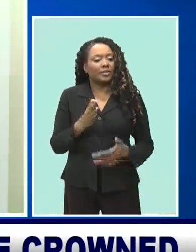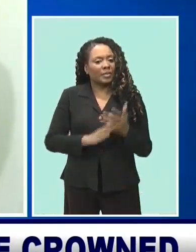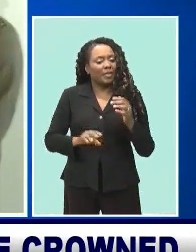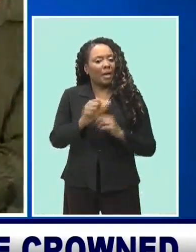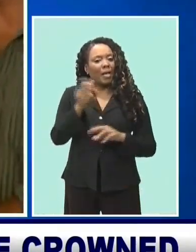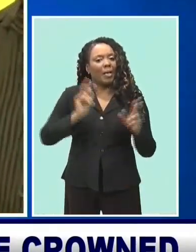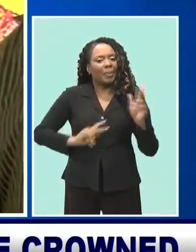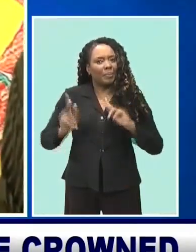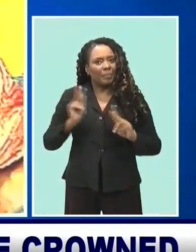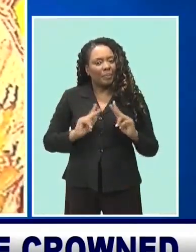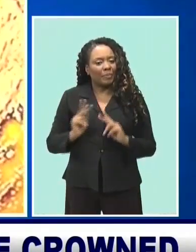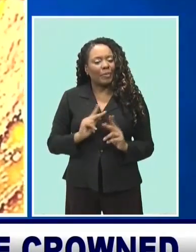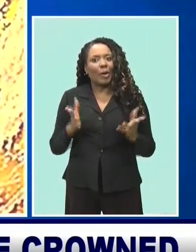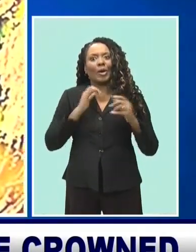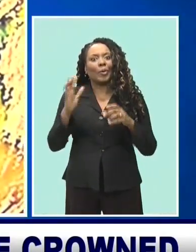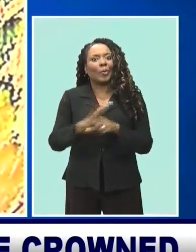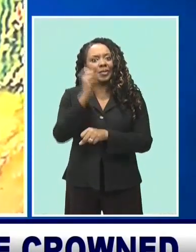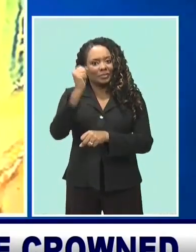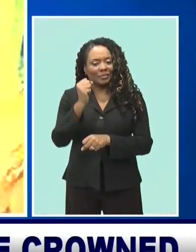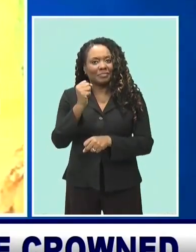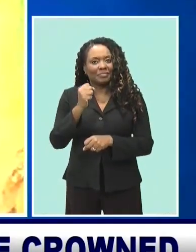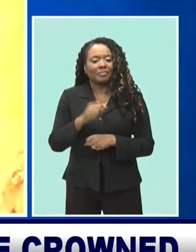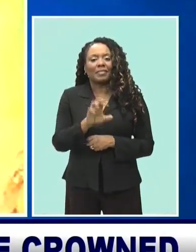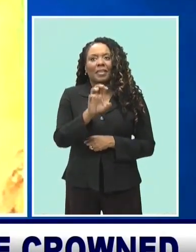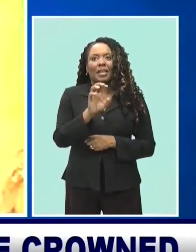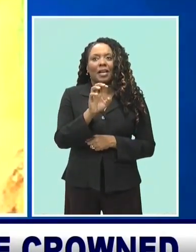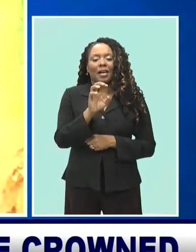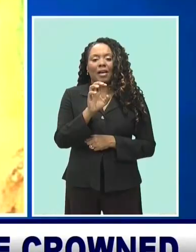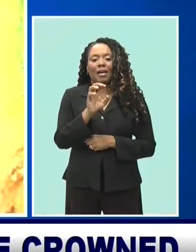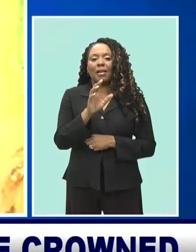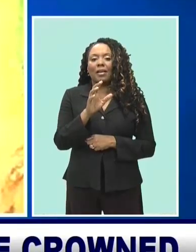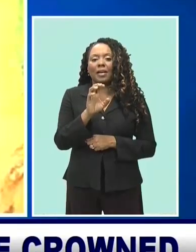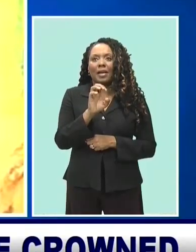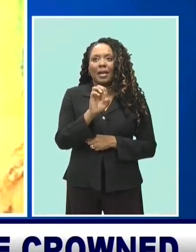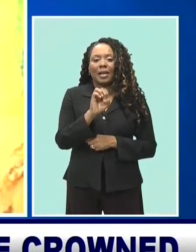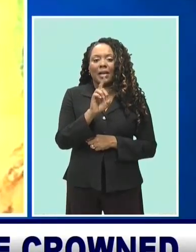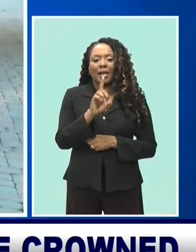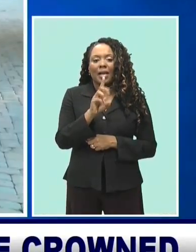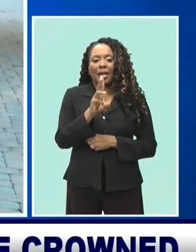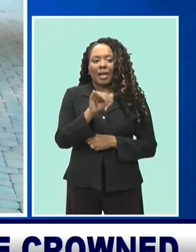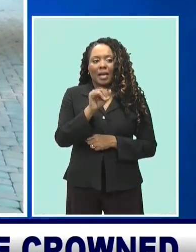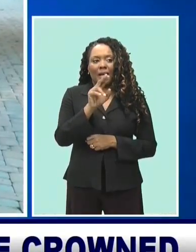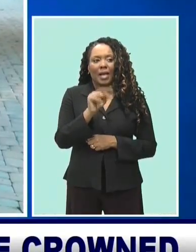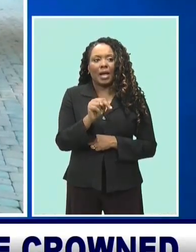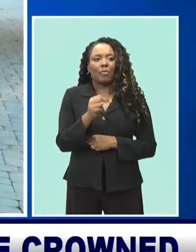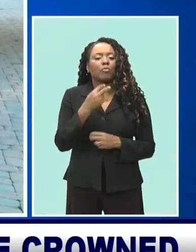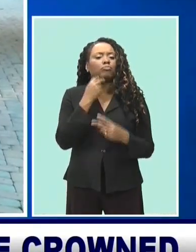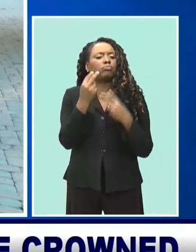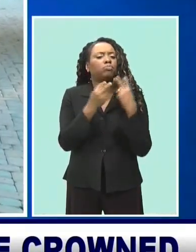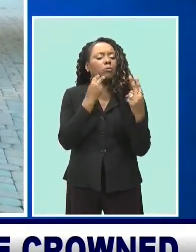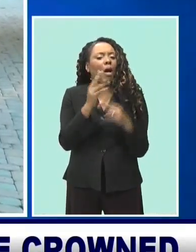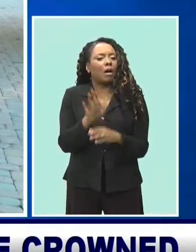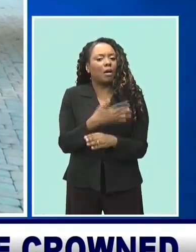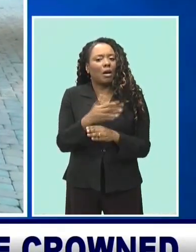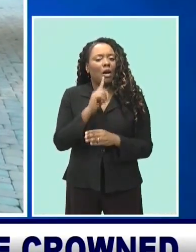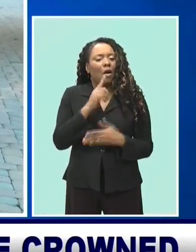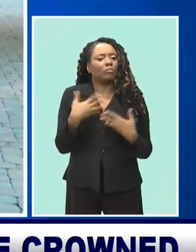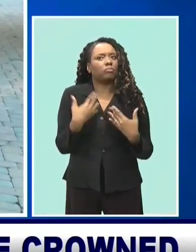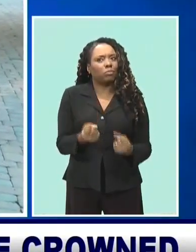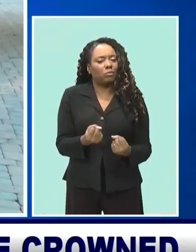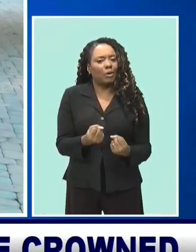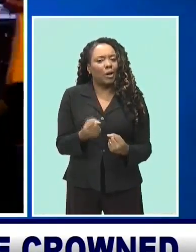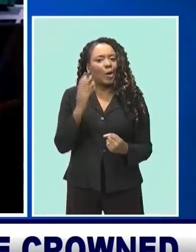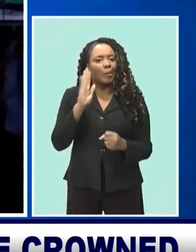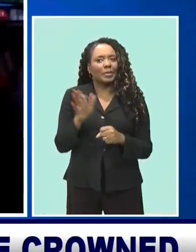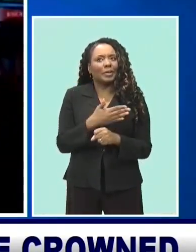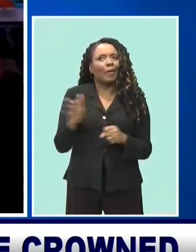will be looking to get their hands on that top prize. Edwin Yearwood's vocal ability is always a major threat in any final, and he will be giving it